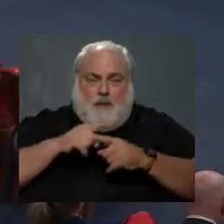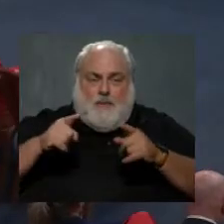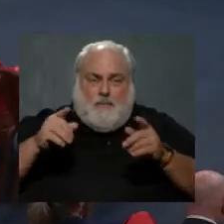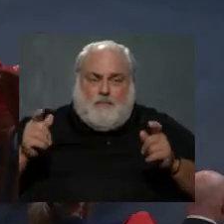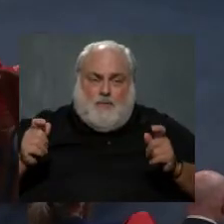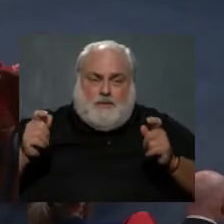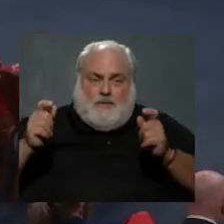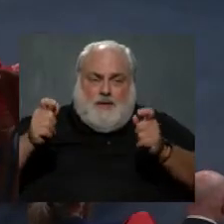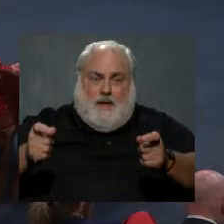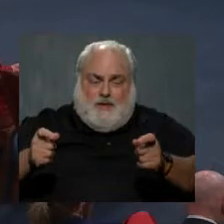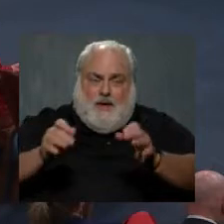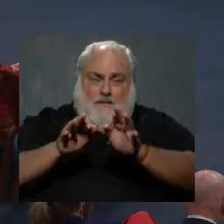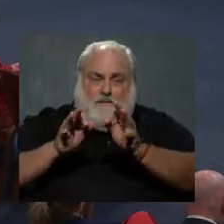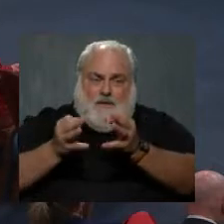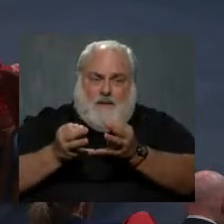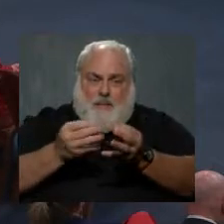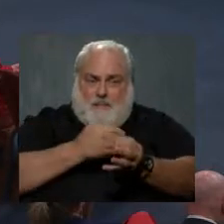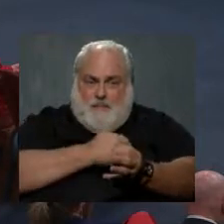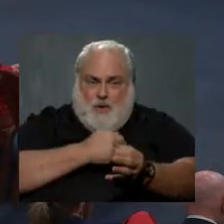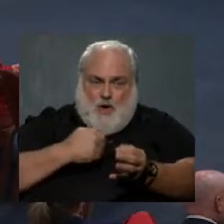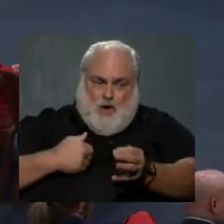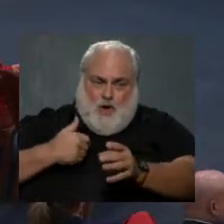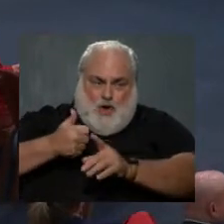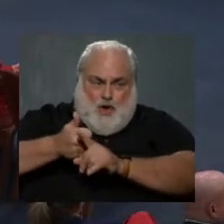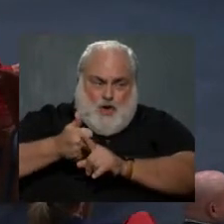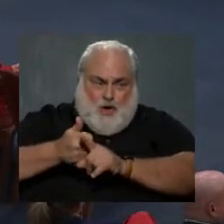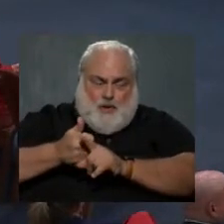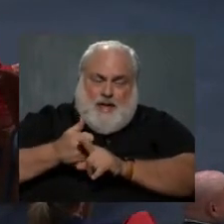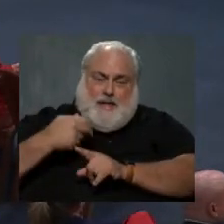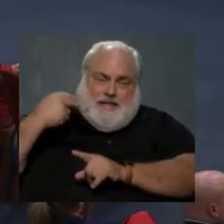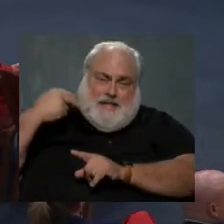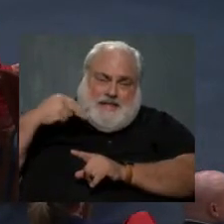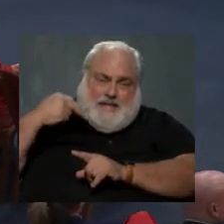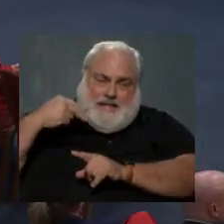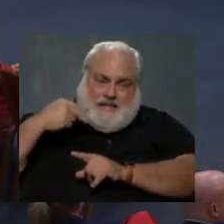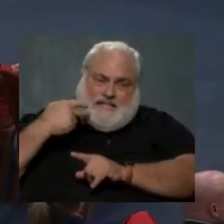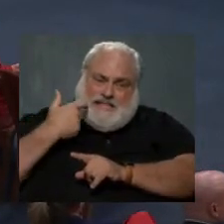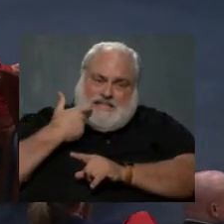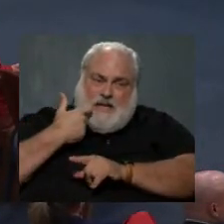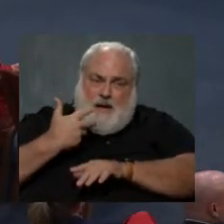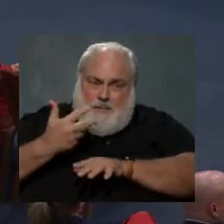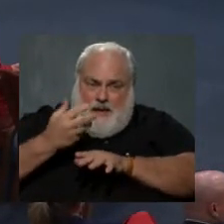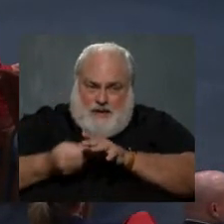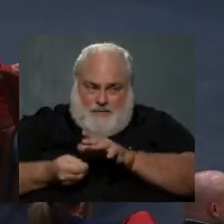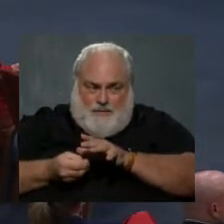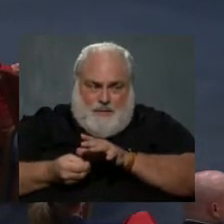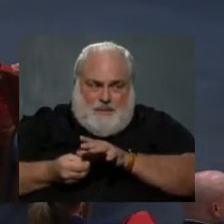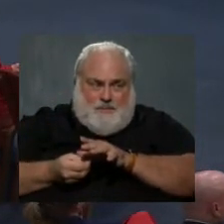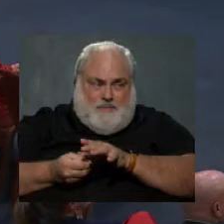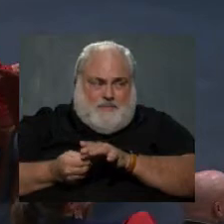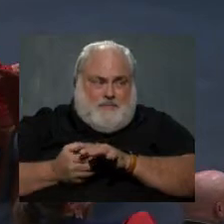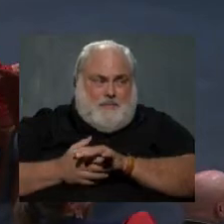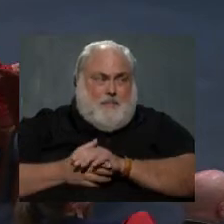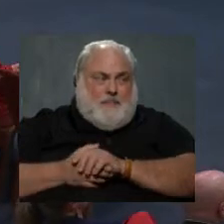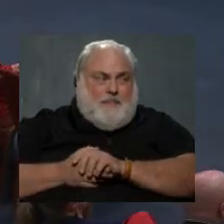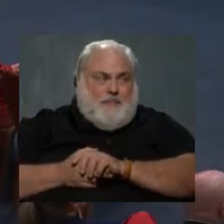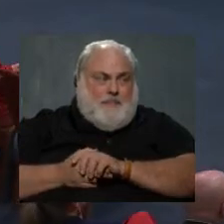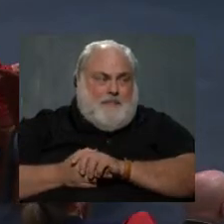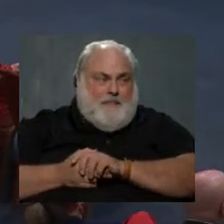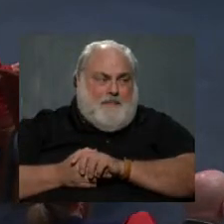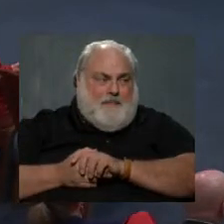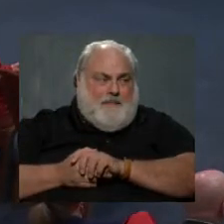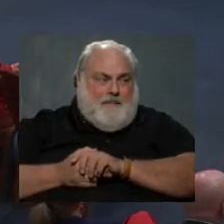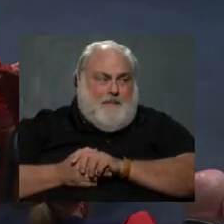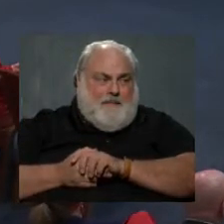Diaphragmatic to a family member whose niece died as a result of this terrible disease.